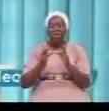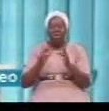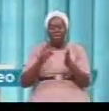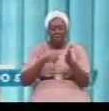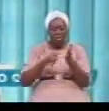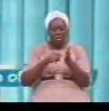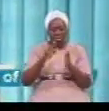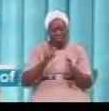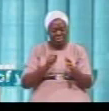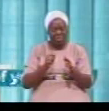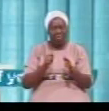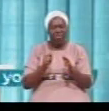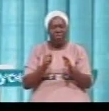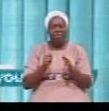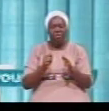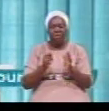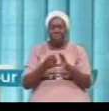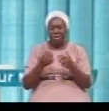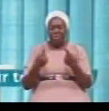has happened.